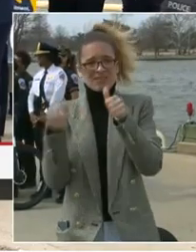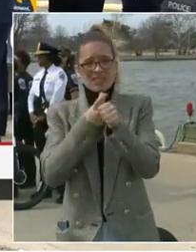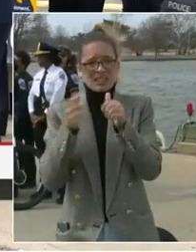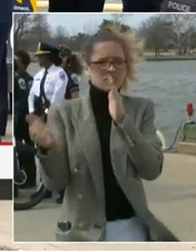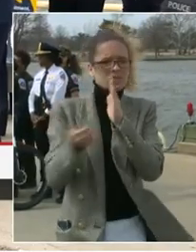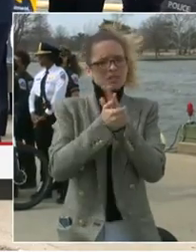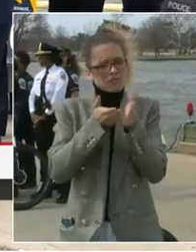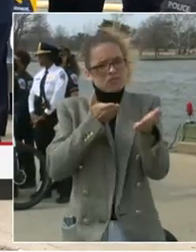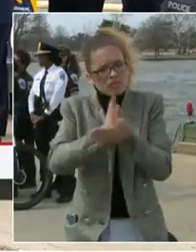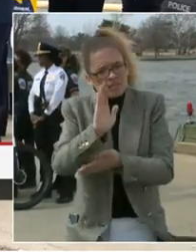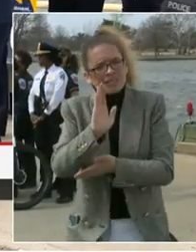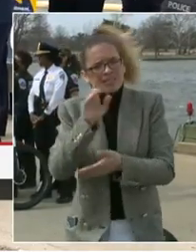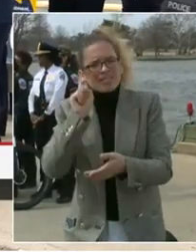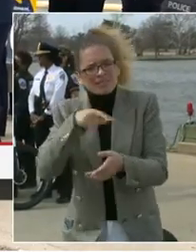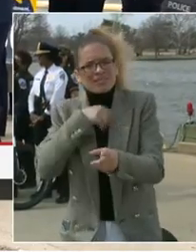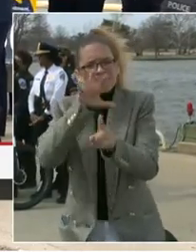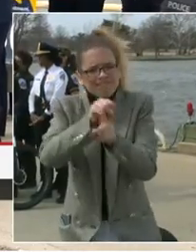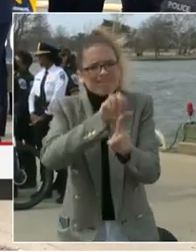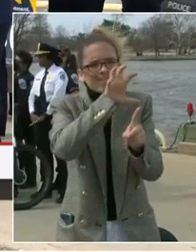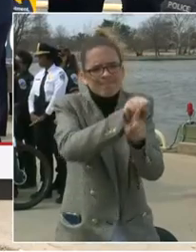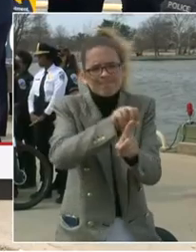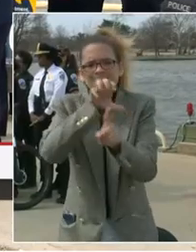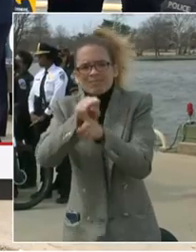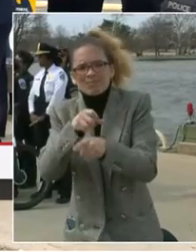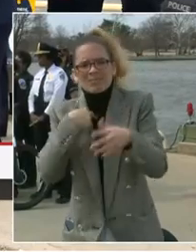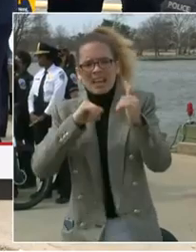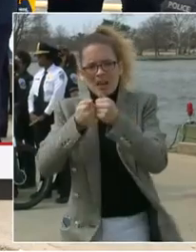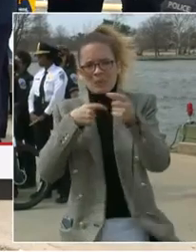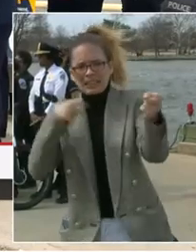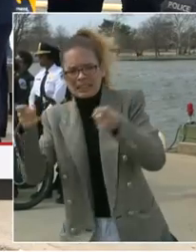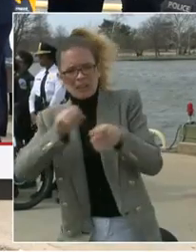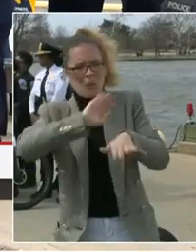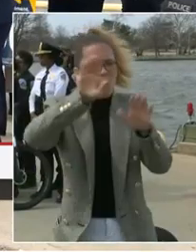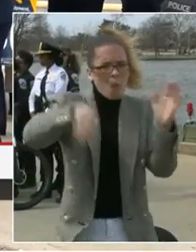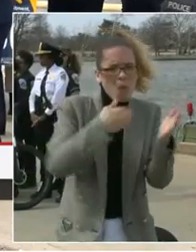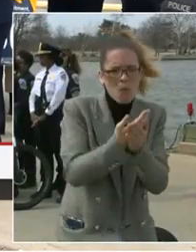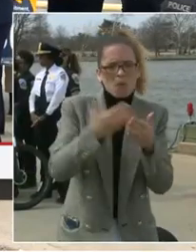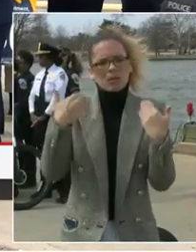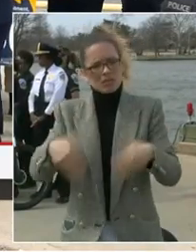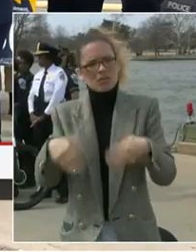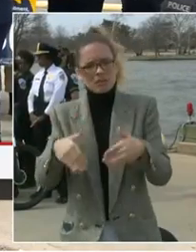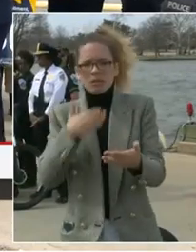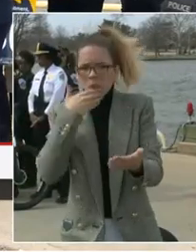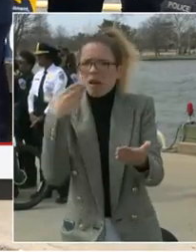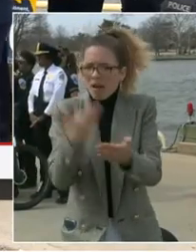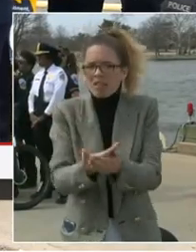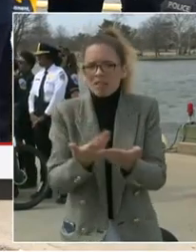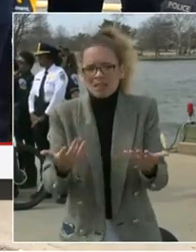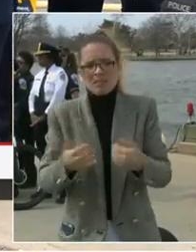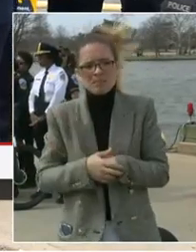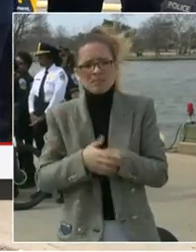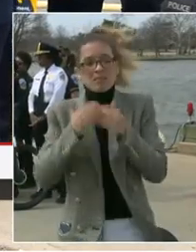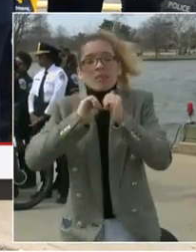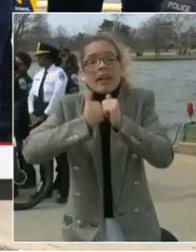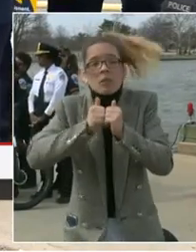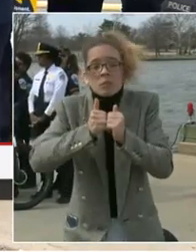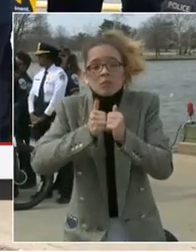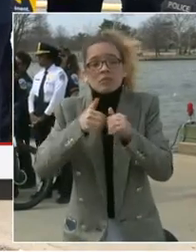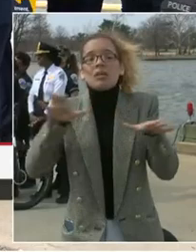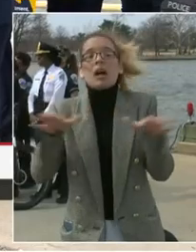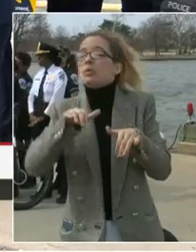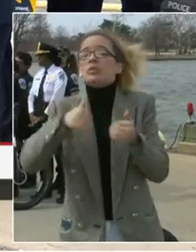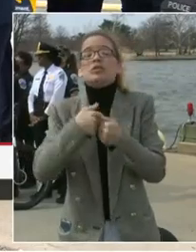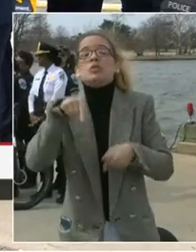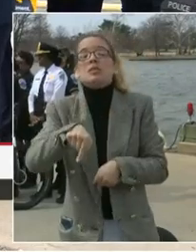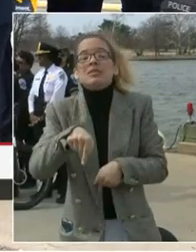are a part of all of those things. And we have to do all of those things well. Well, in order for us to do all of those things well, we need the number of